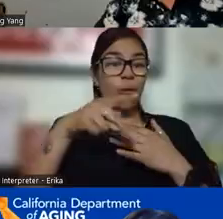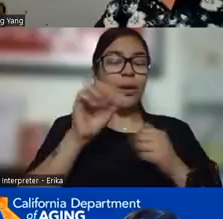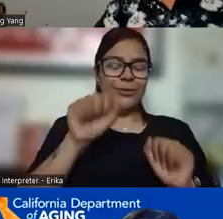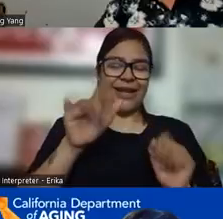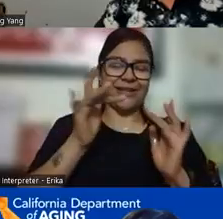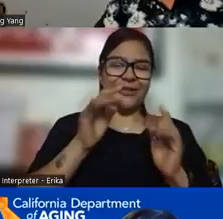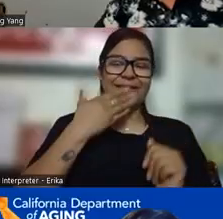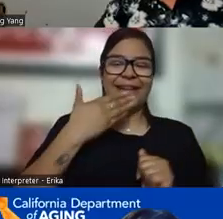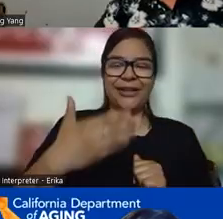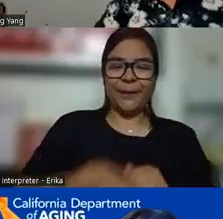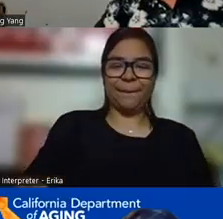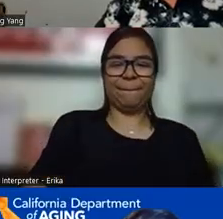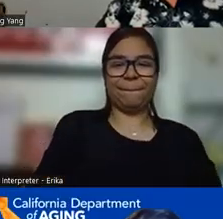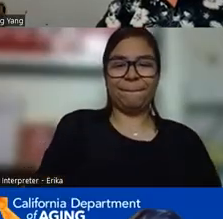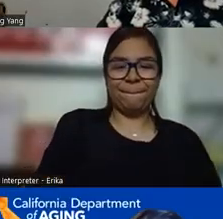best.